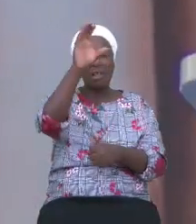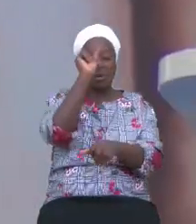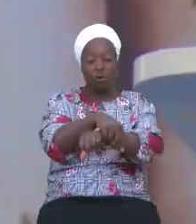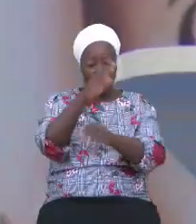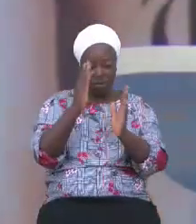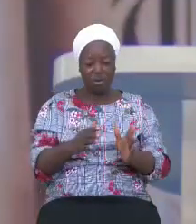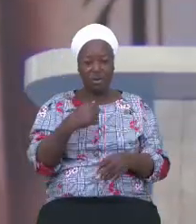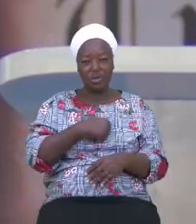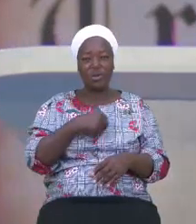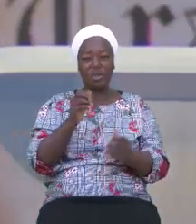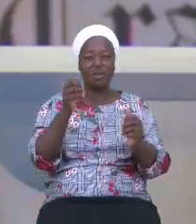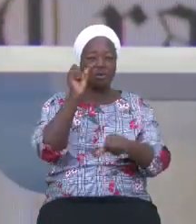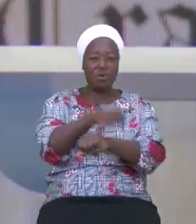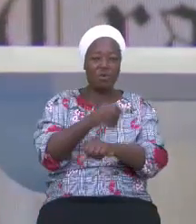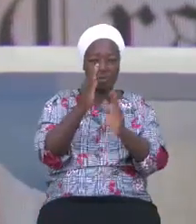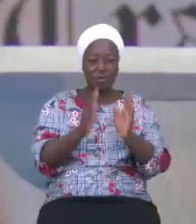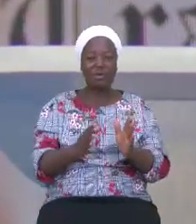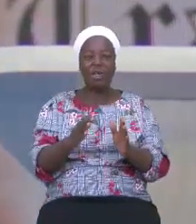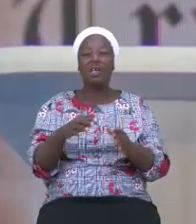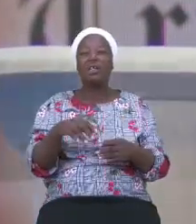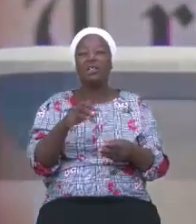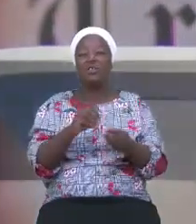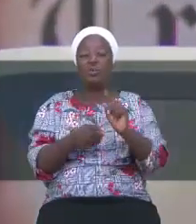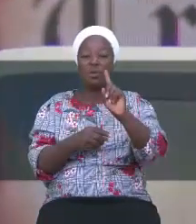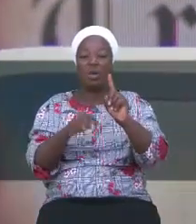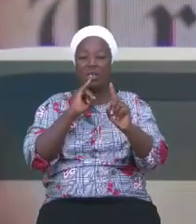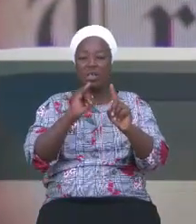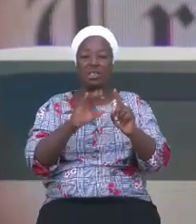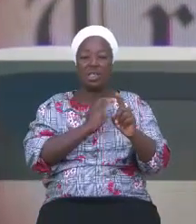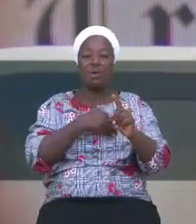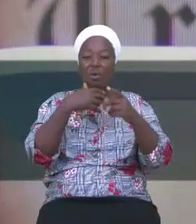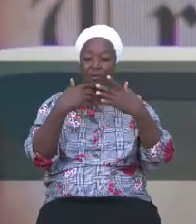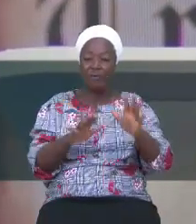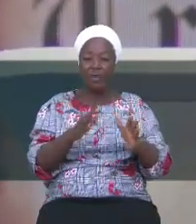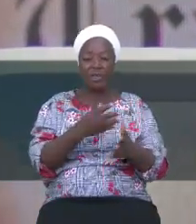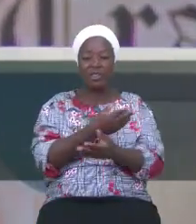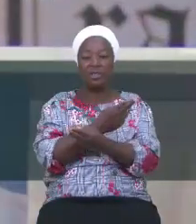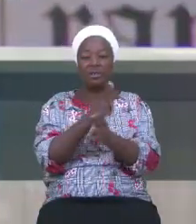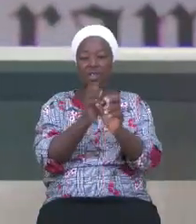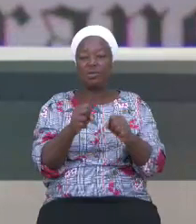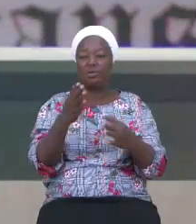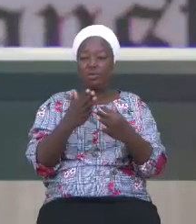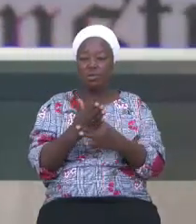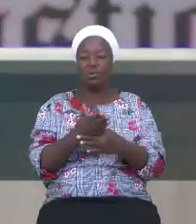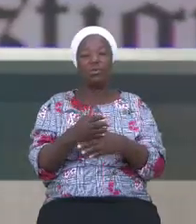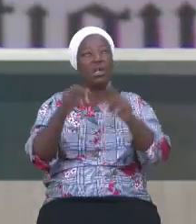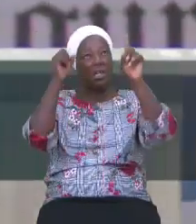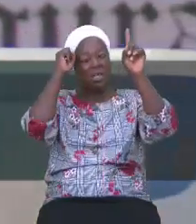one is our accomplished redemption through his